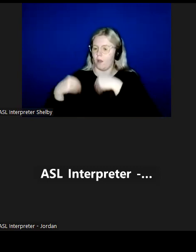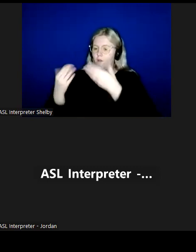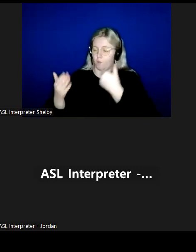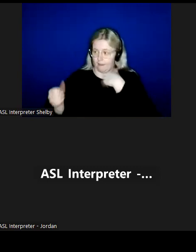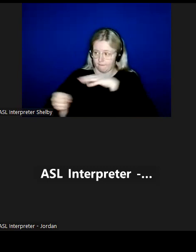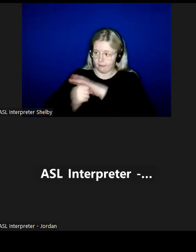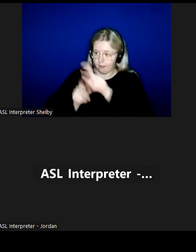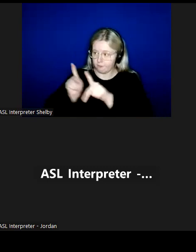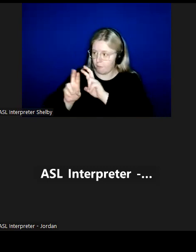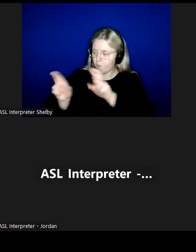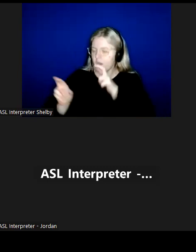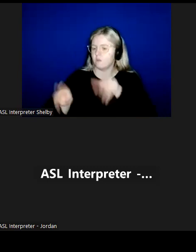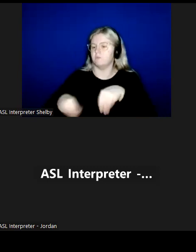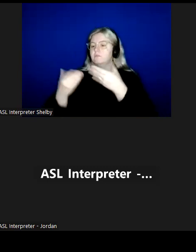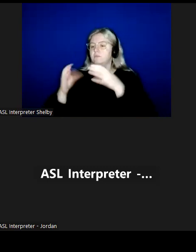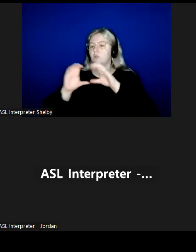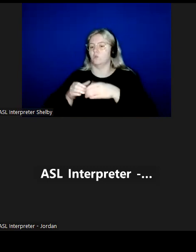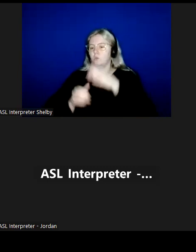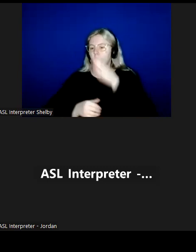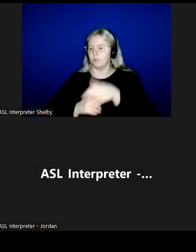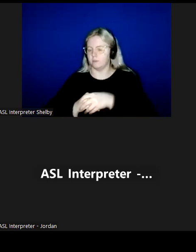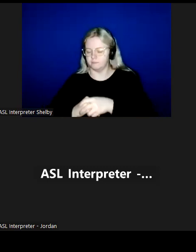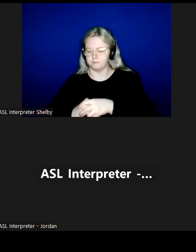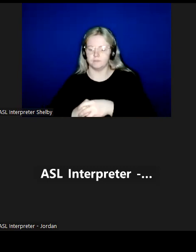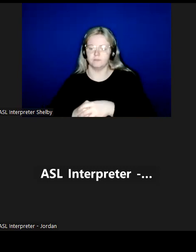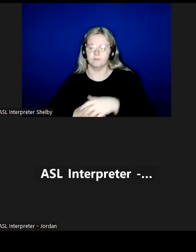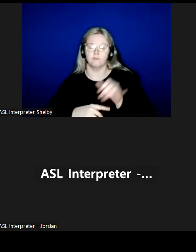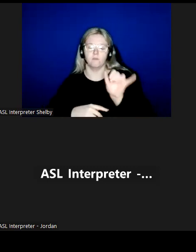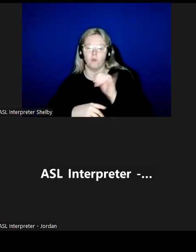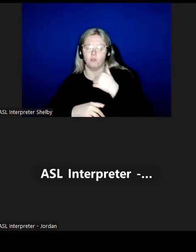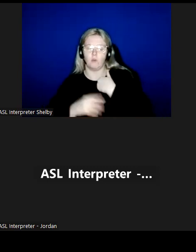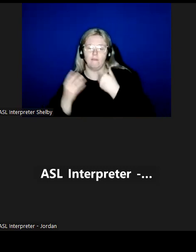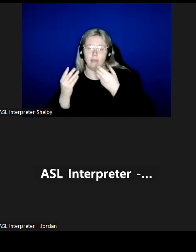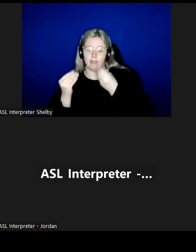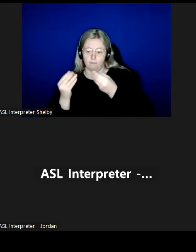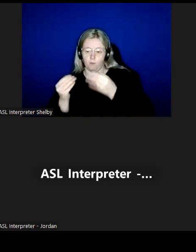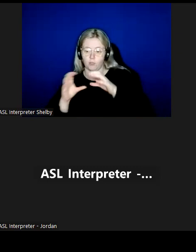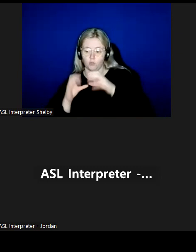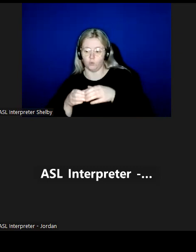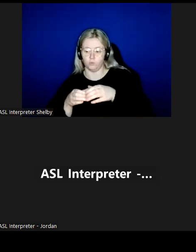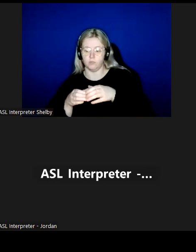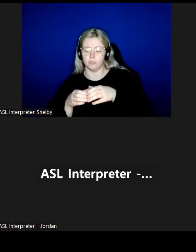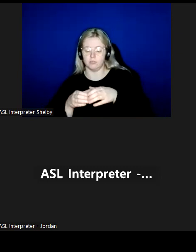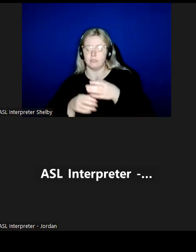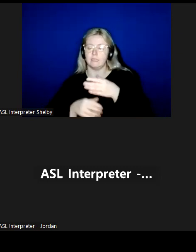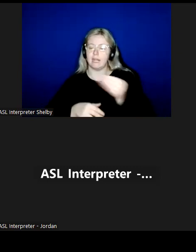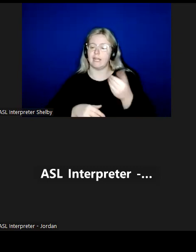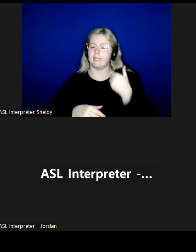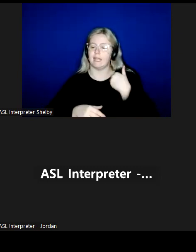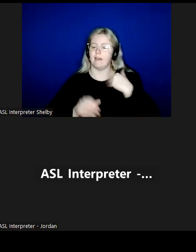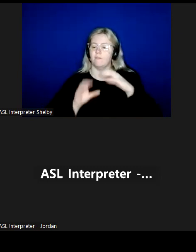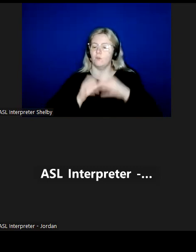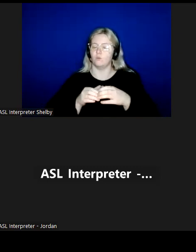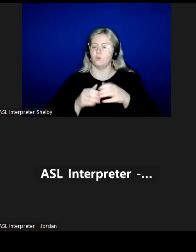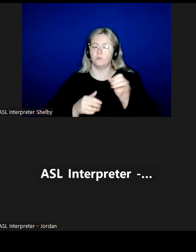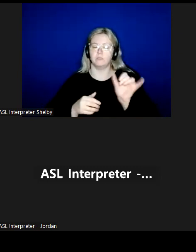of participants. We do have information groups at times, and we have like groups such as the